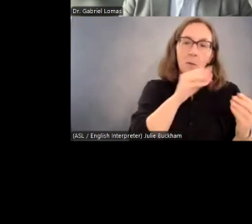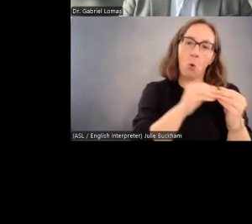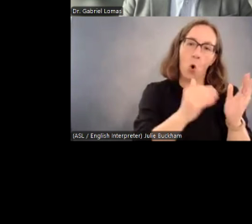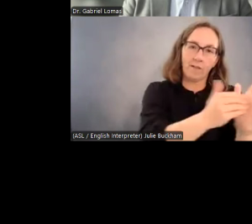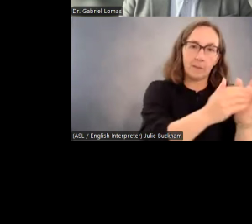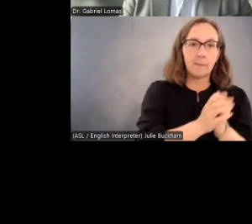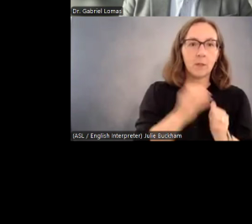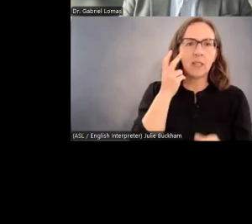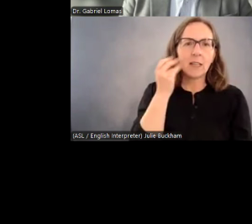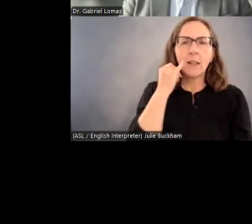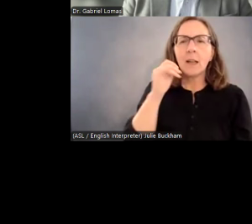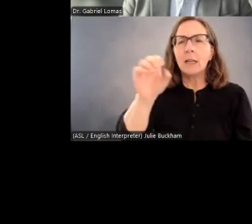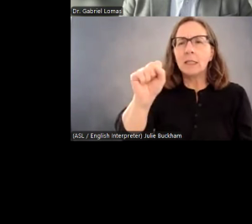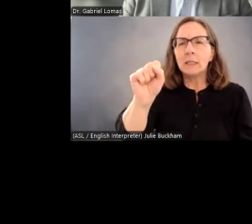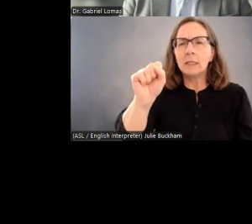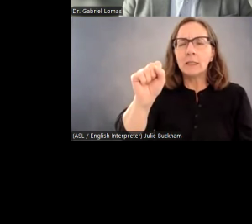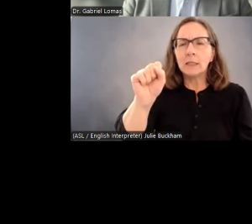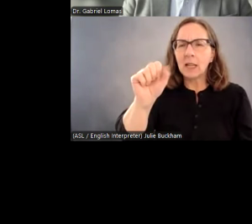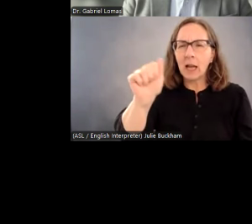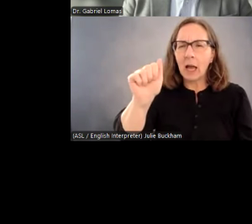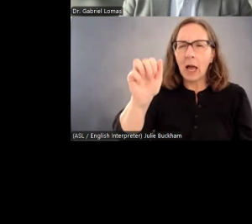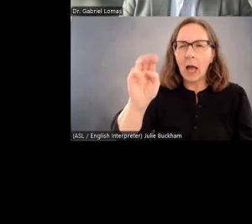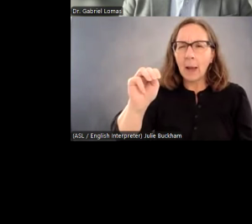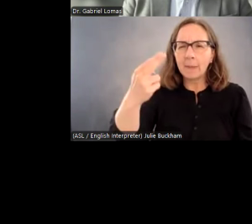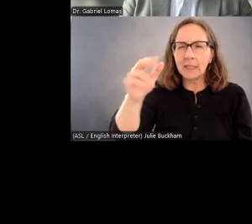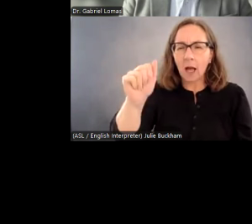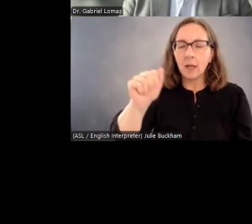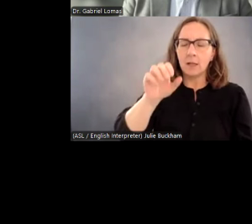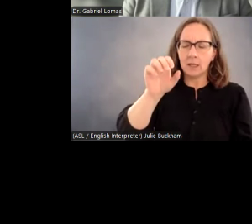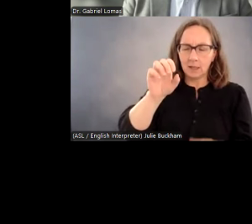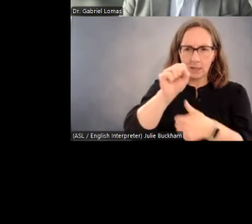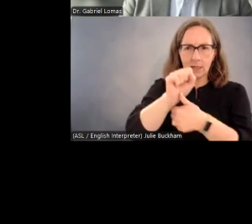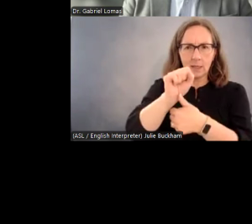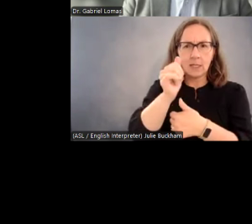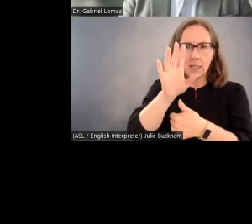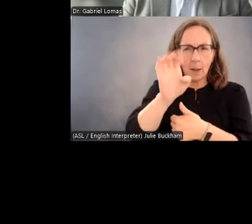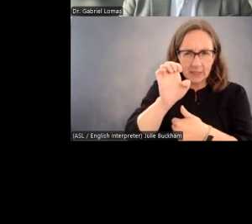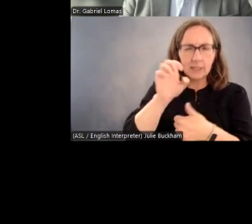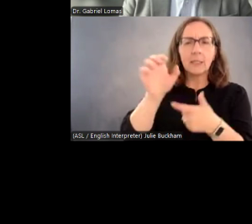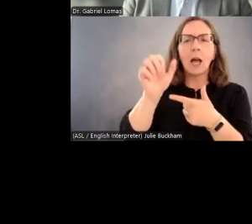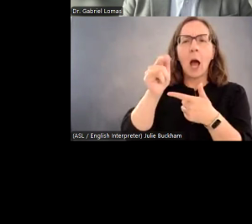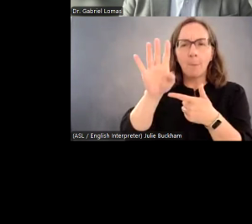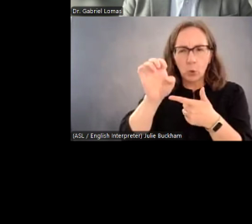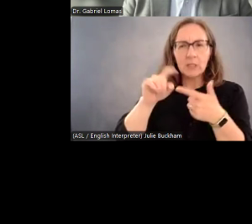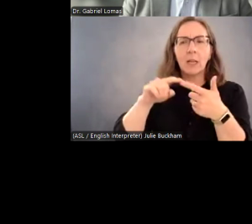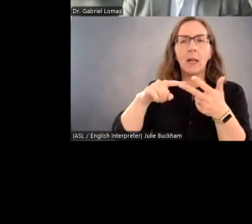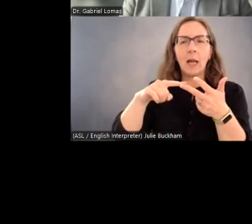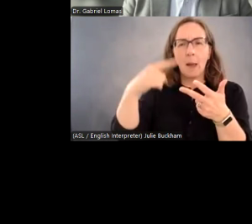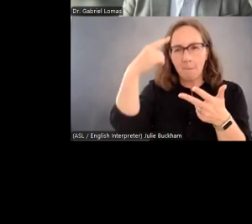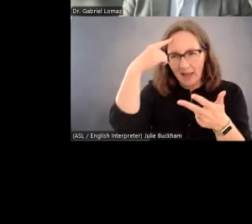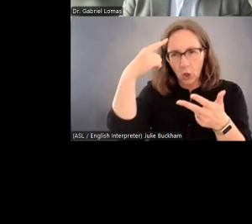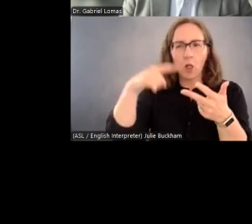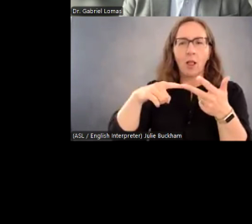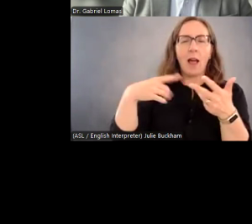the federal agency, my mind's like going blank, Substance Abuse Mental Health Services Agency,